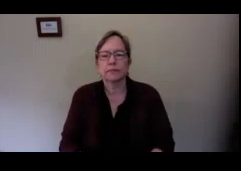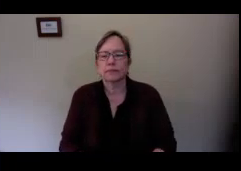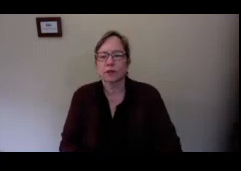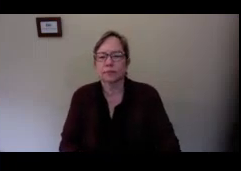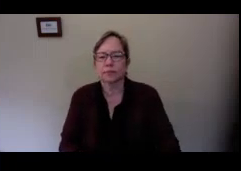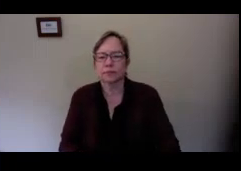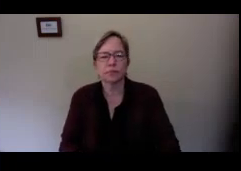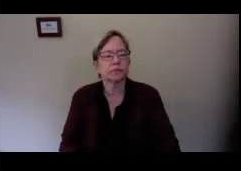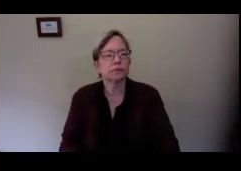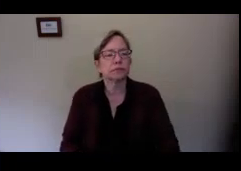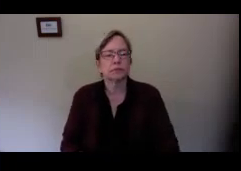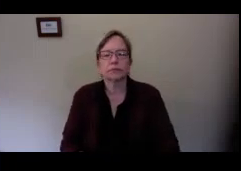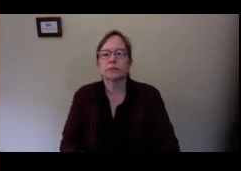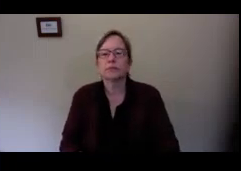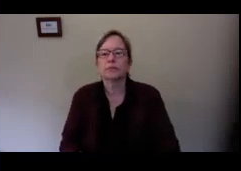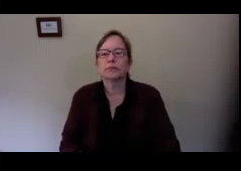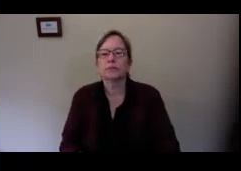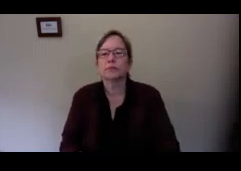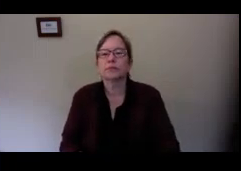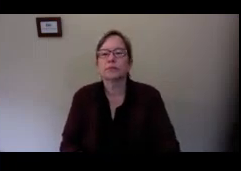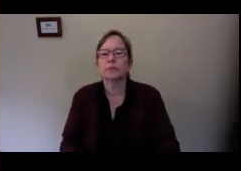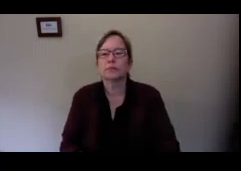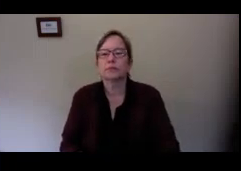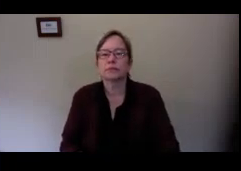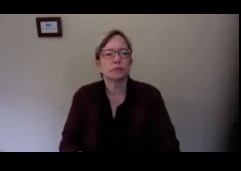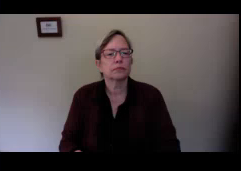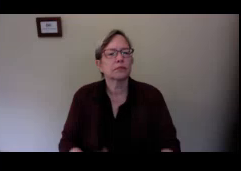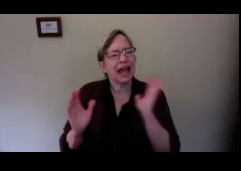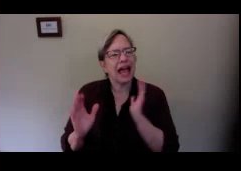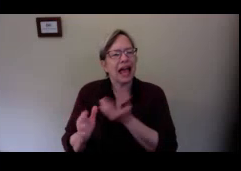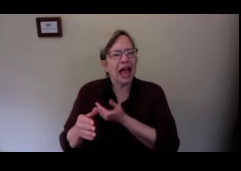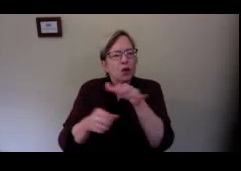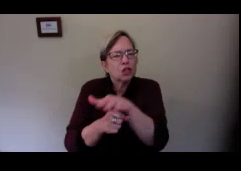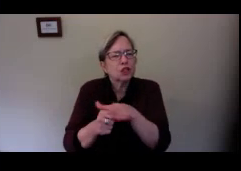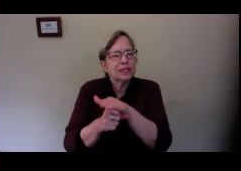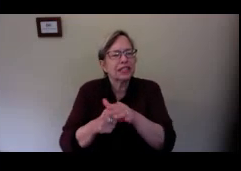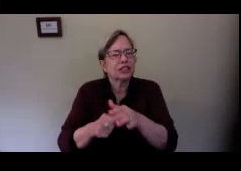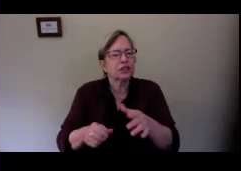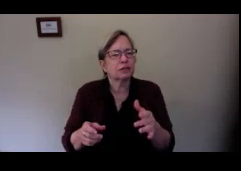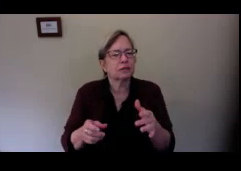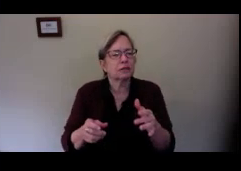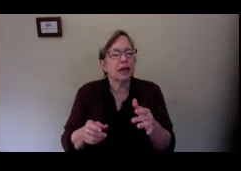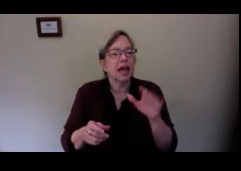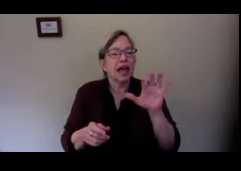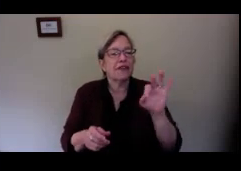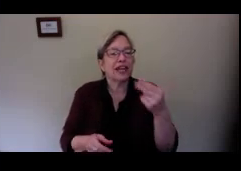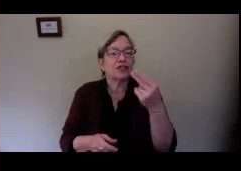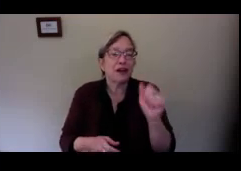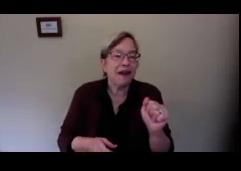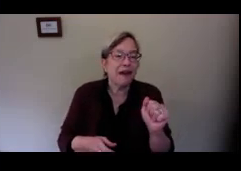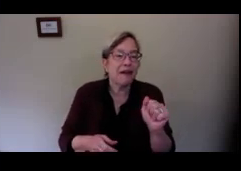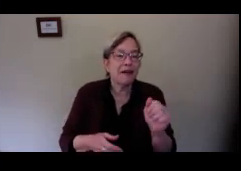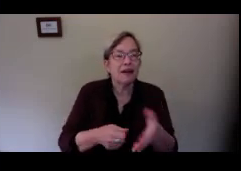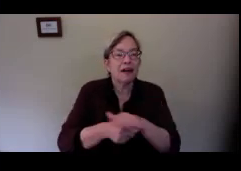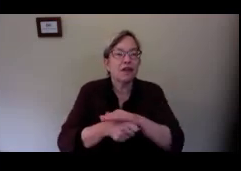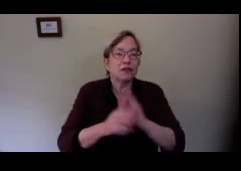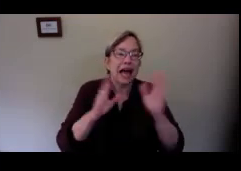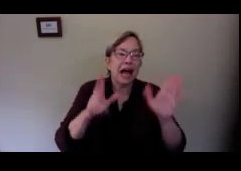So, what is our jurisdiction? The FHA covers housing providers with 4